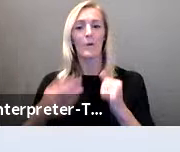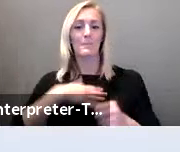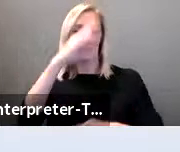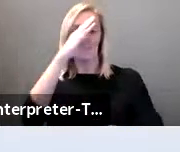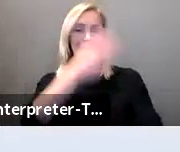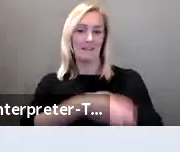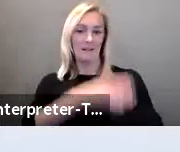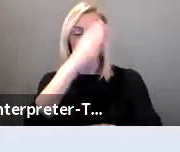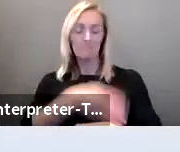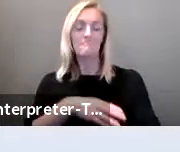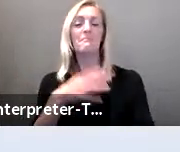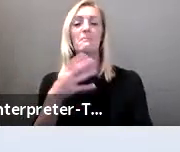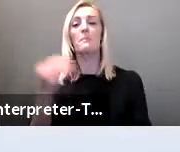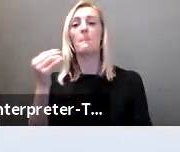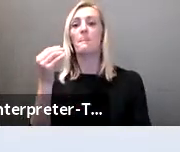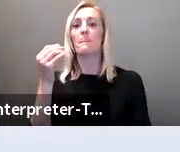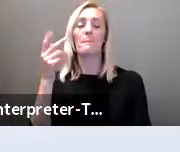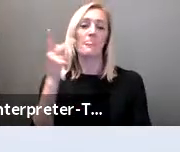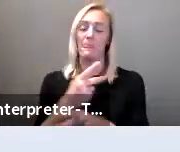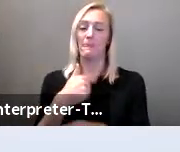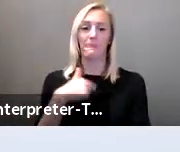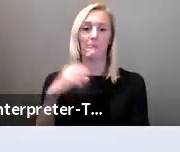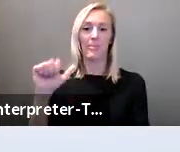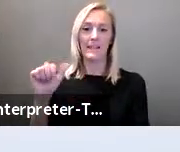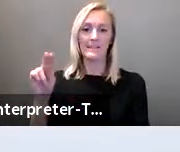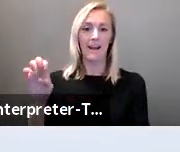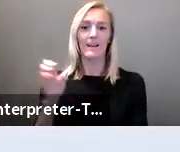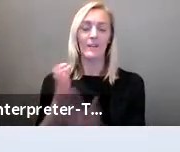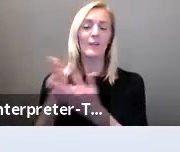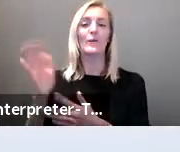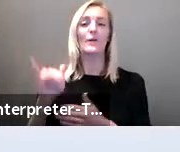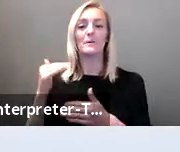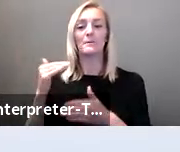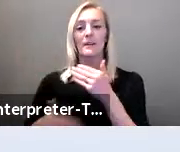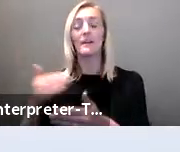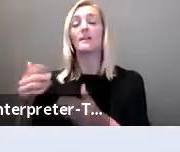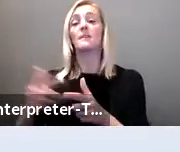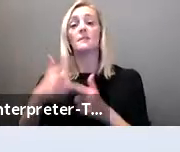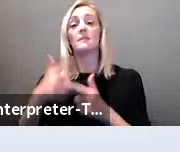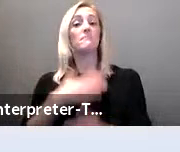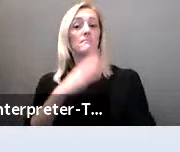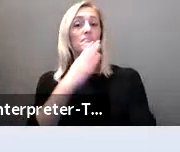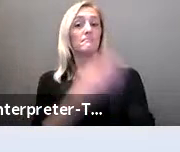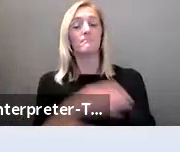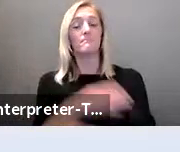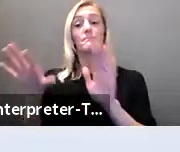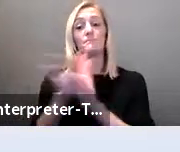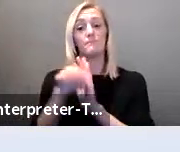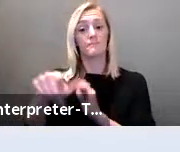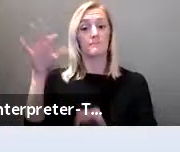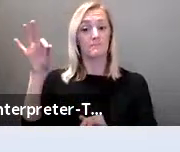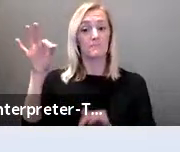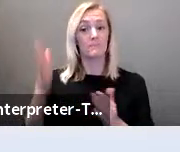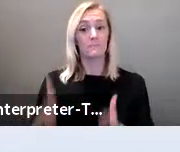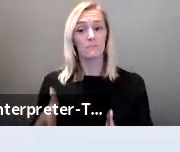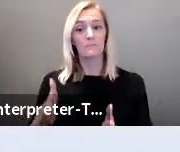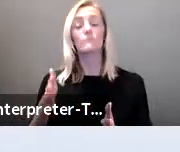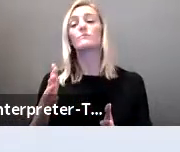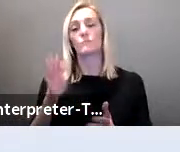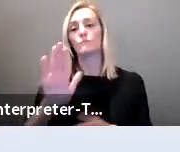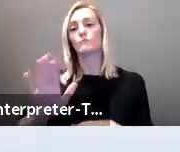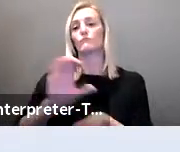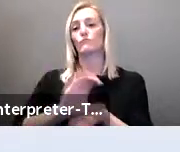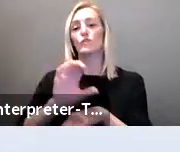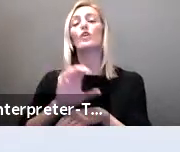and kept me sane through that whole process. And then my daughter chose him to in his church